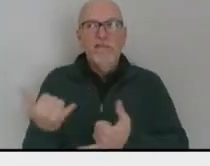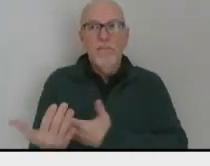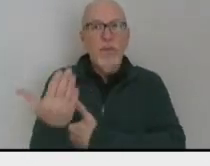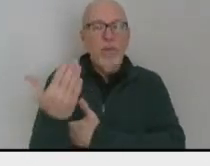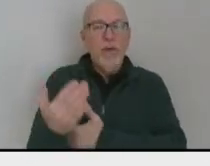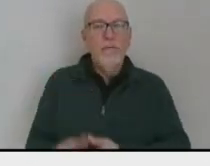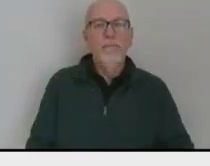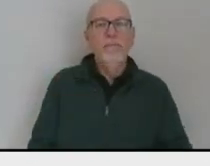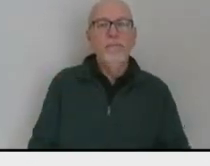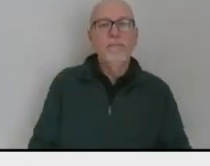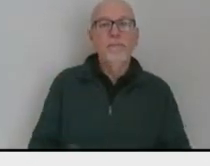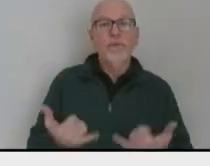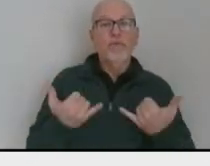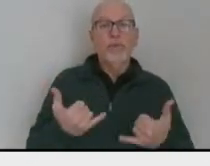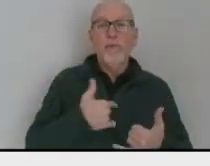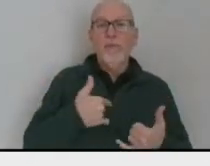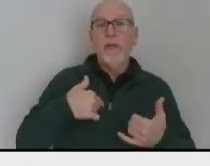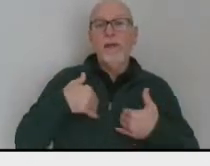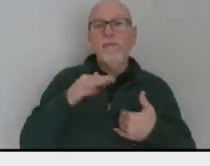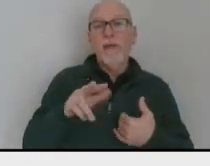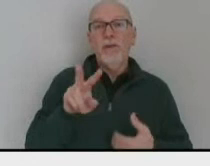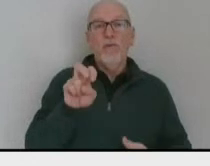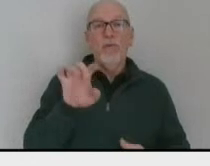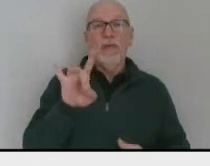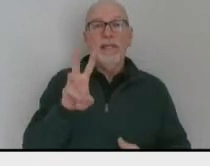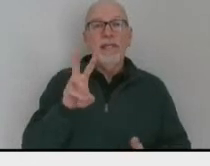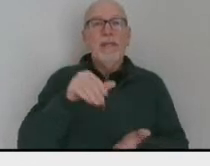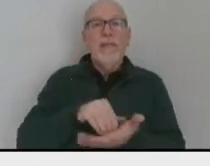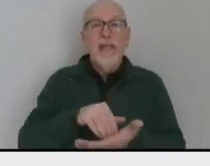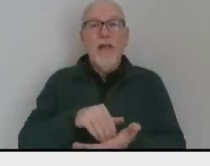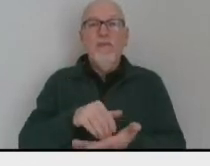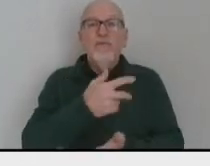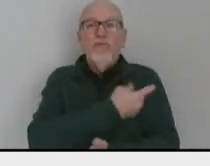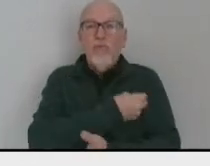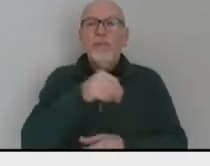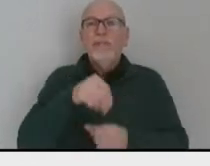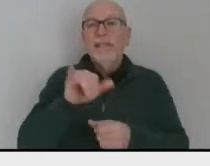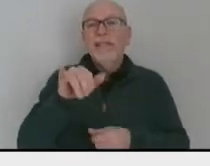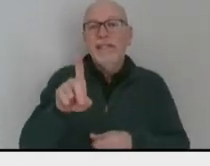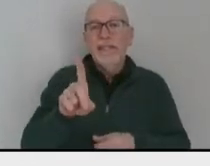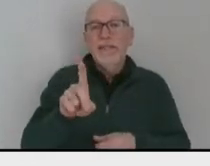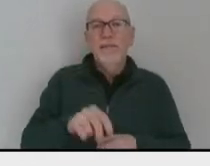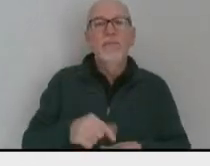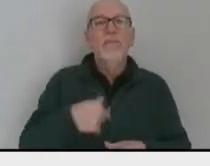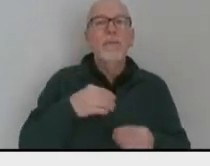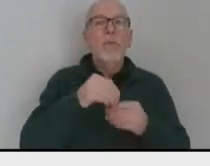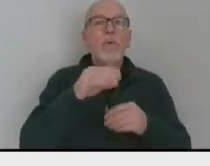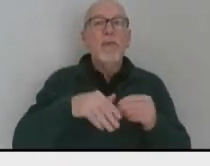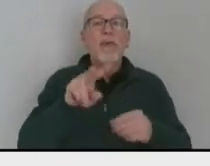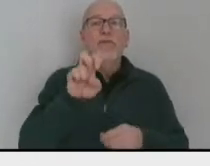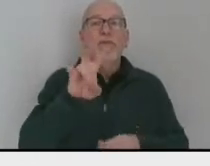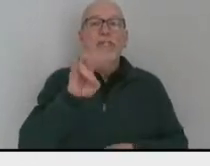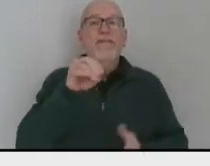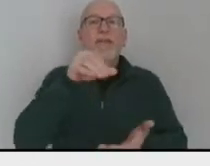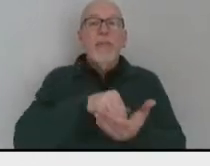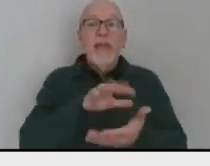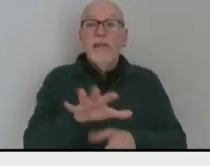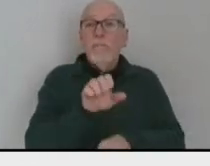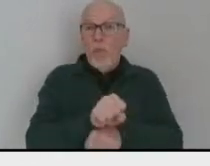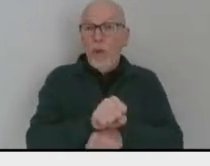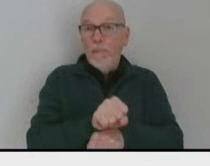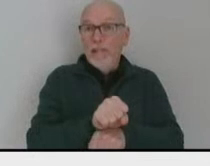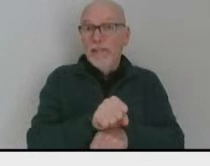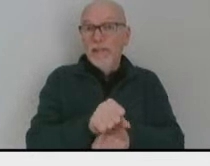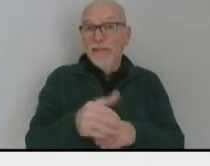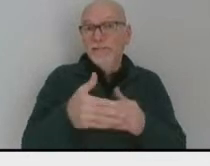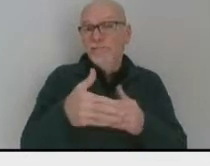As of today, we have about 286,000 doses in Indiana. We have more than 270,000 appointments currently